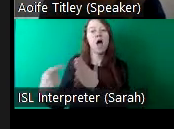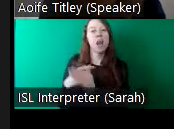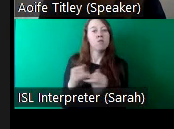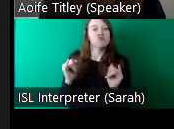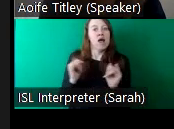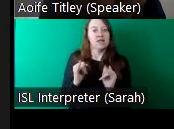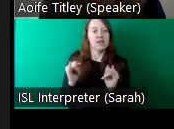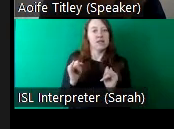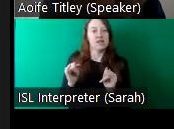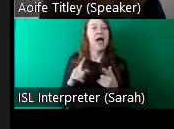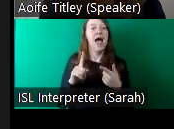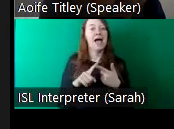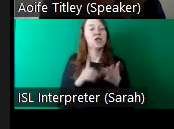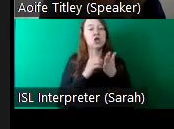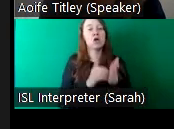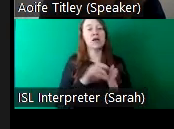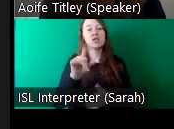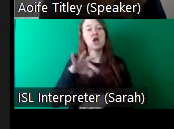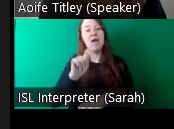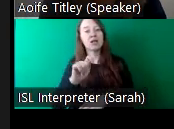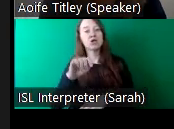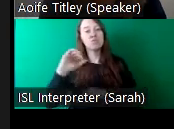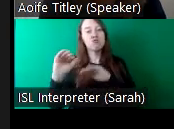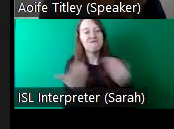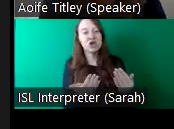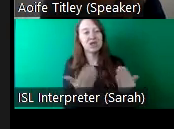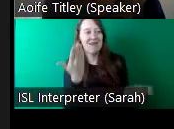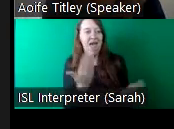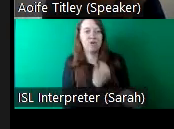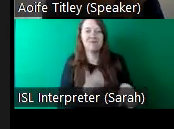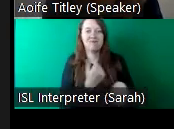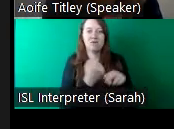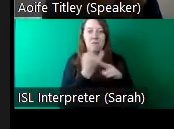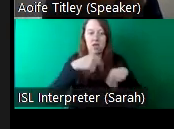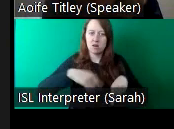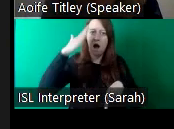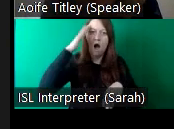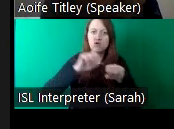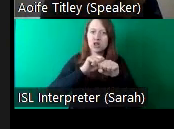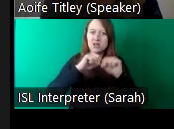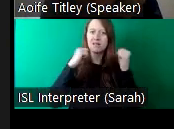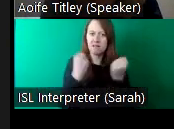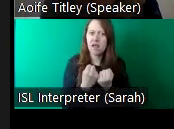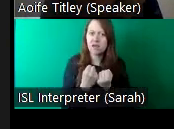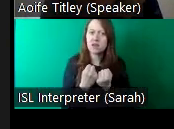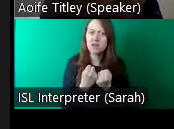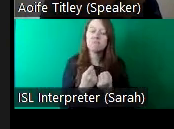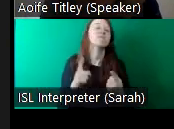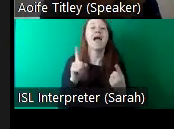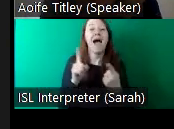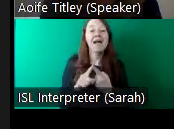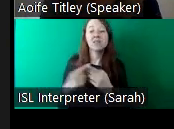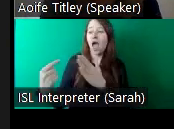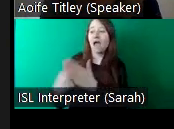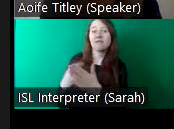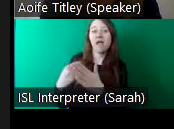the system of direct provision is set up within Irish society, and how, certain groups, even within the asylum seeker group, are